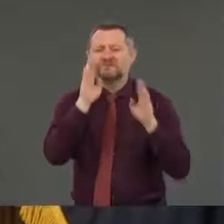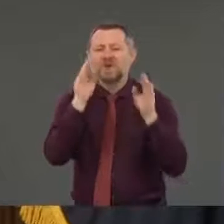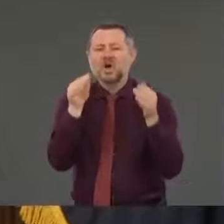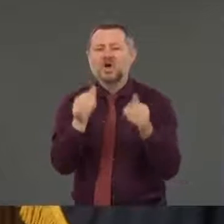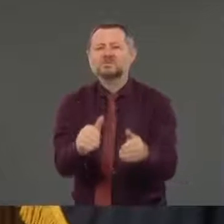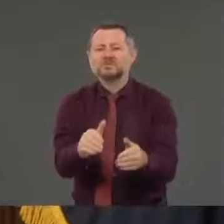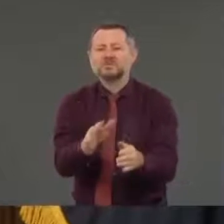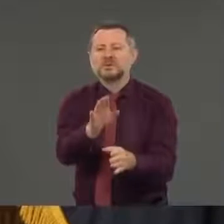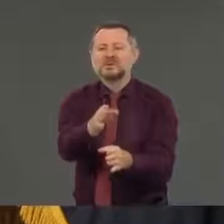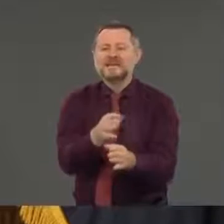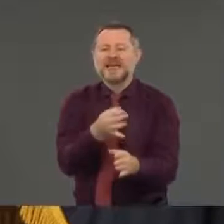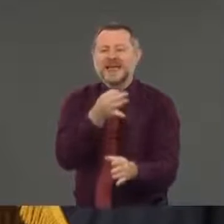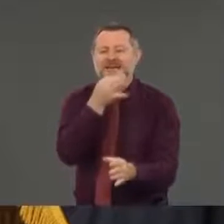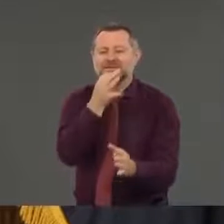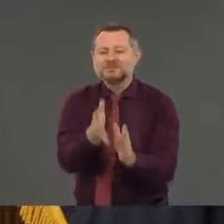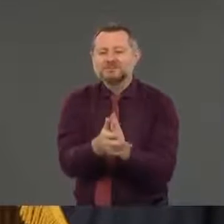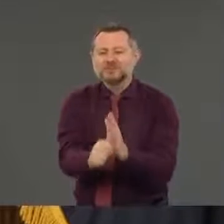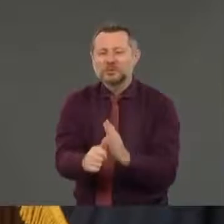to do,